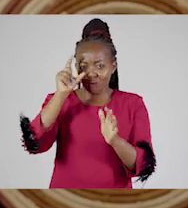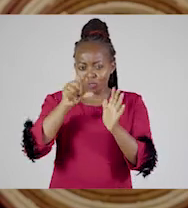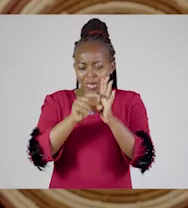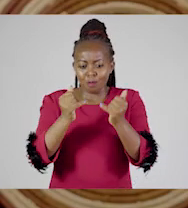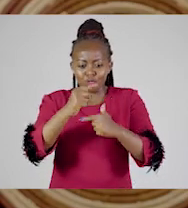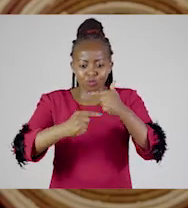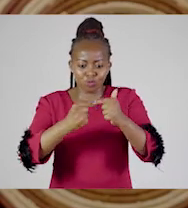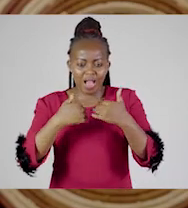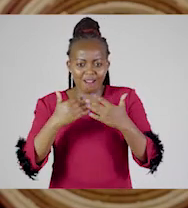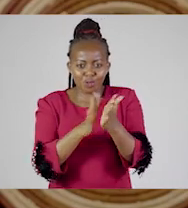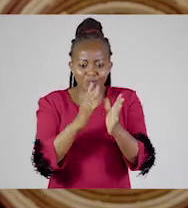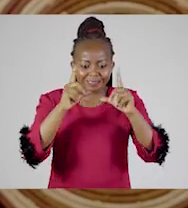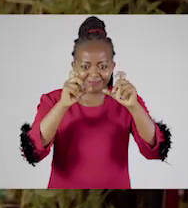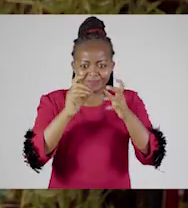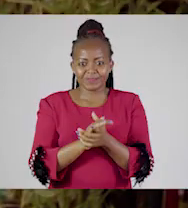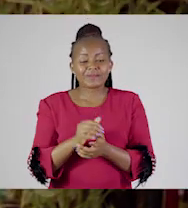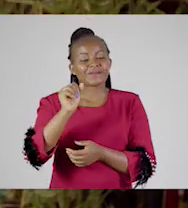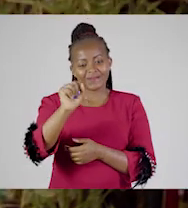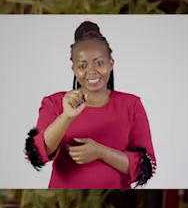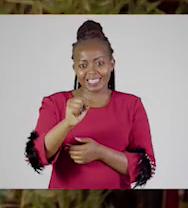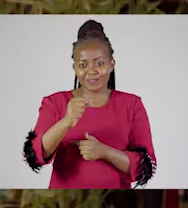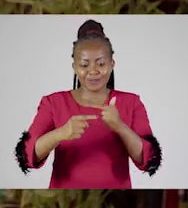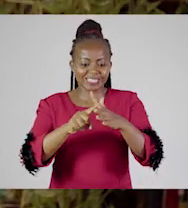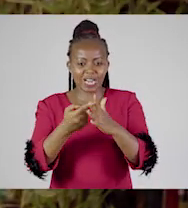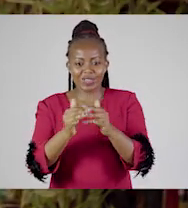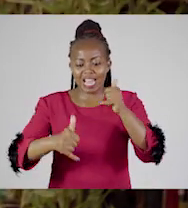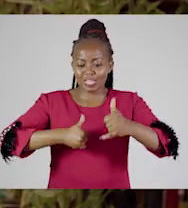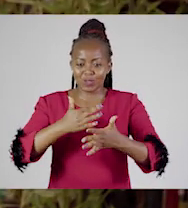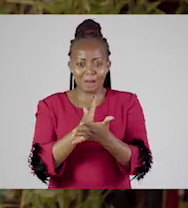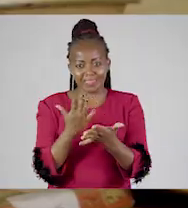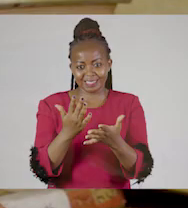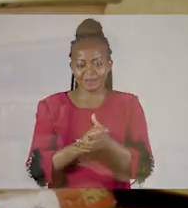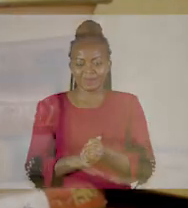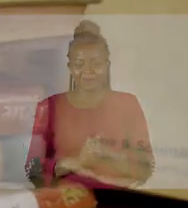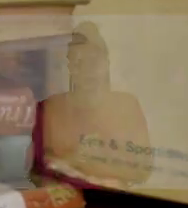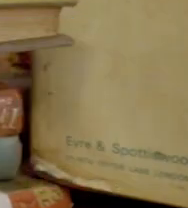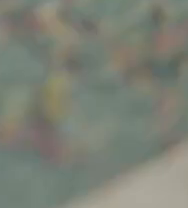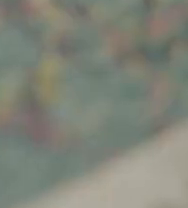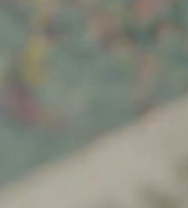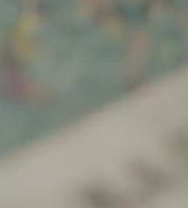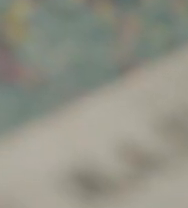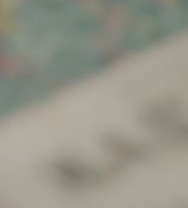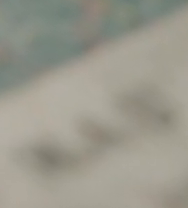can we now go ahead and take some quick photos? Absolutely. Let's get to the fun part now.